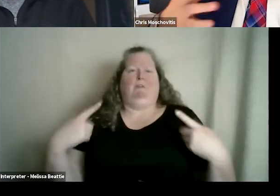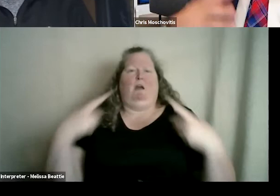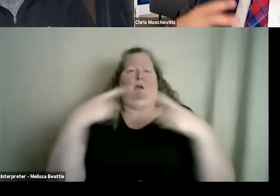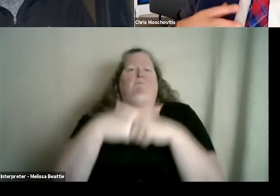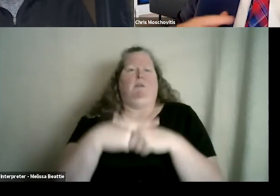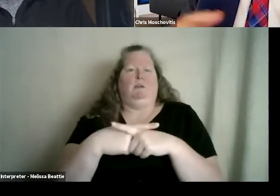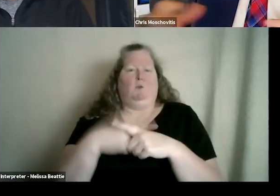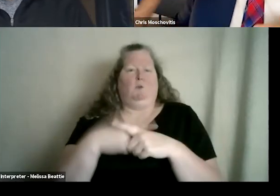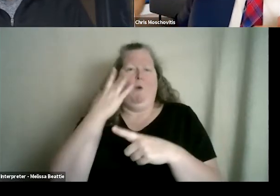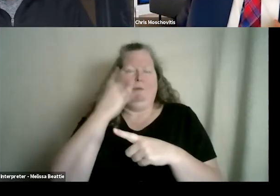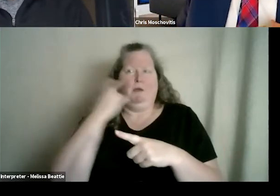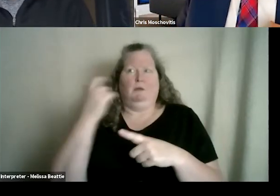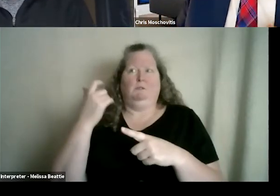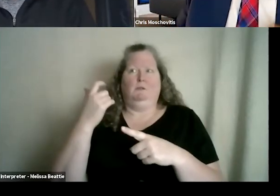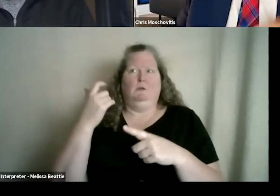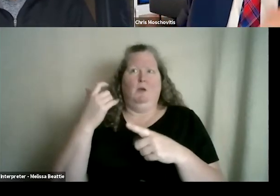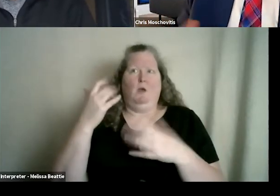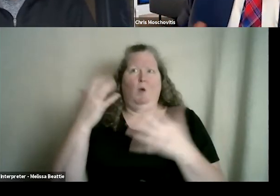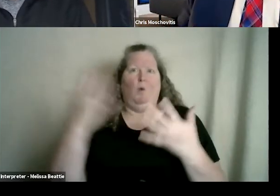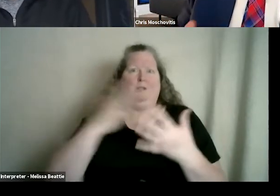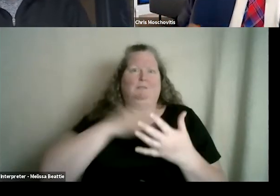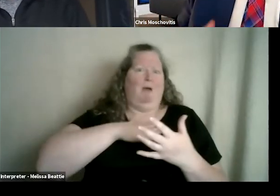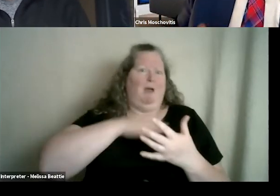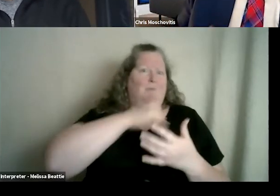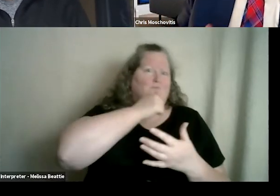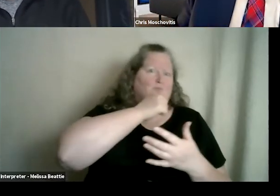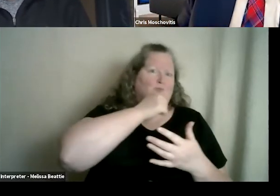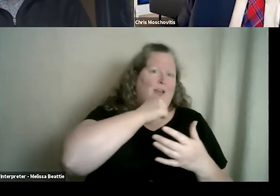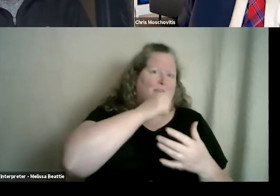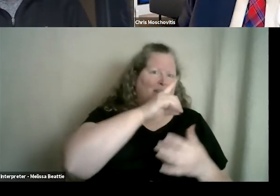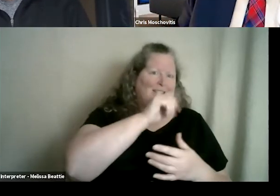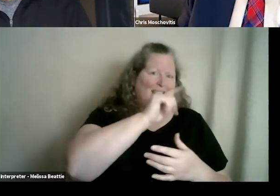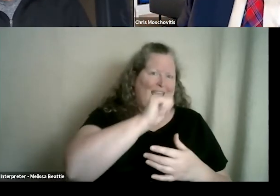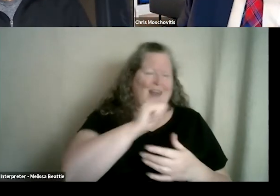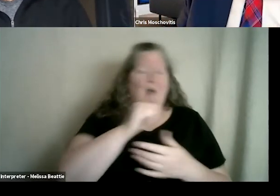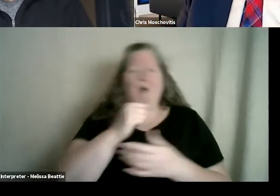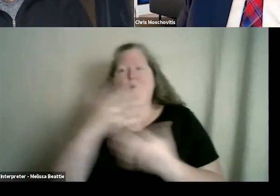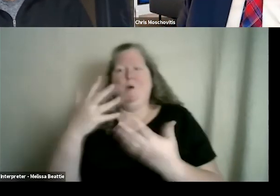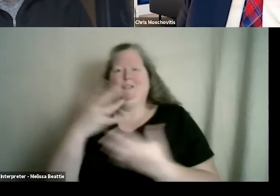between what's my private data, what's my professional data, and